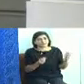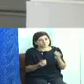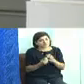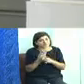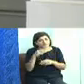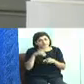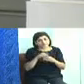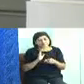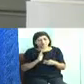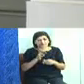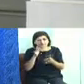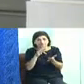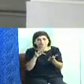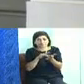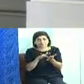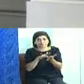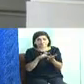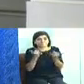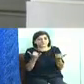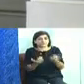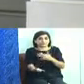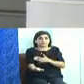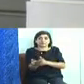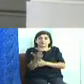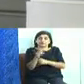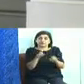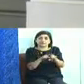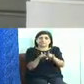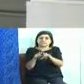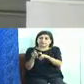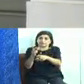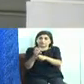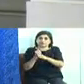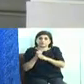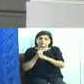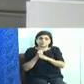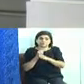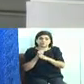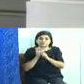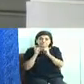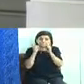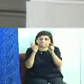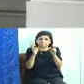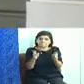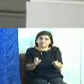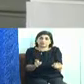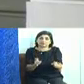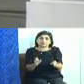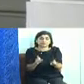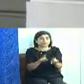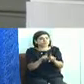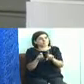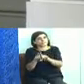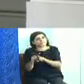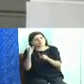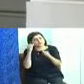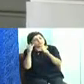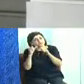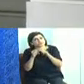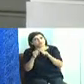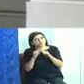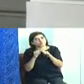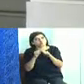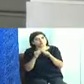our midst. And this morning, as we receive our tithes and offerings, we also remember